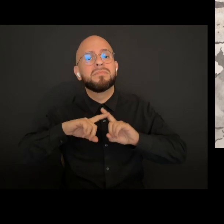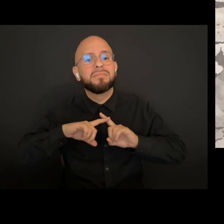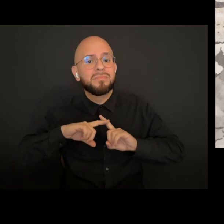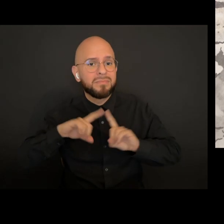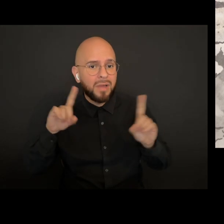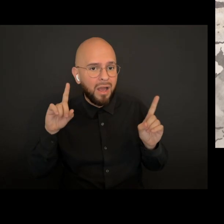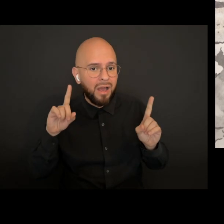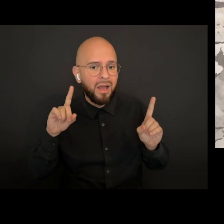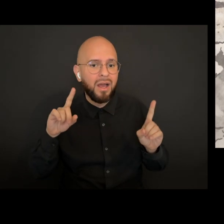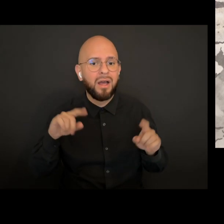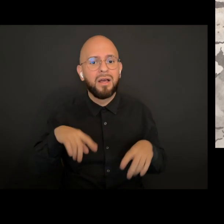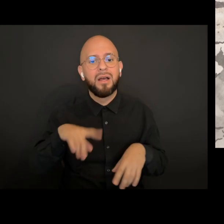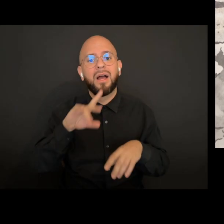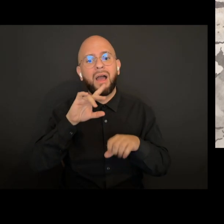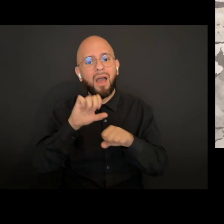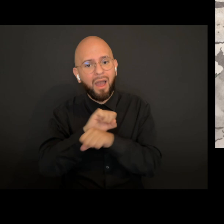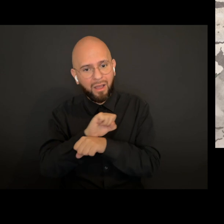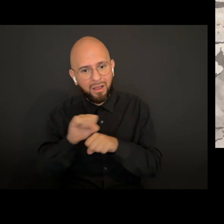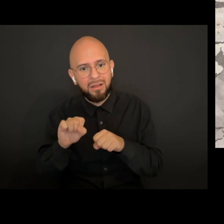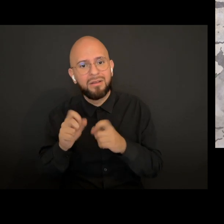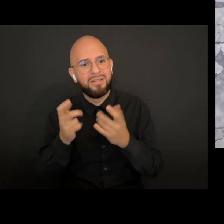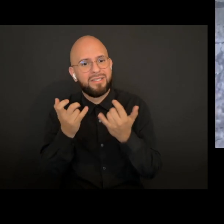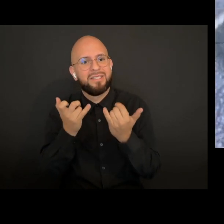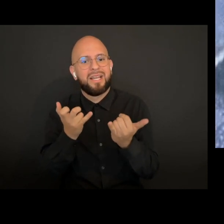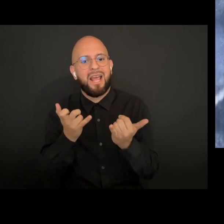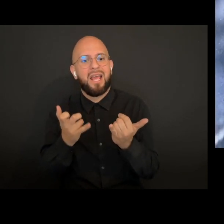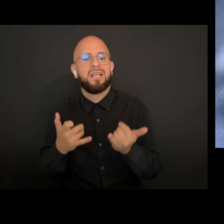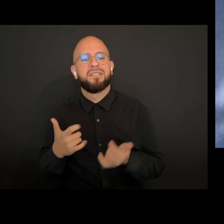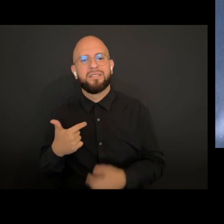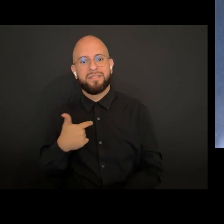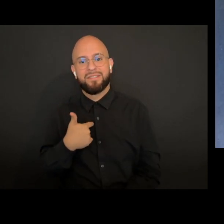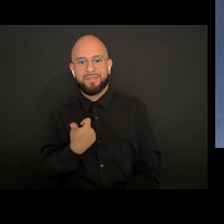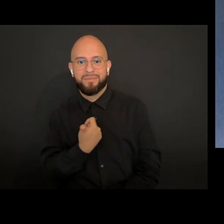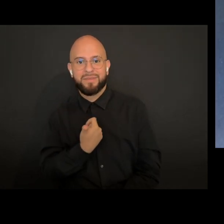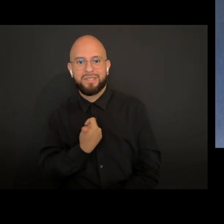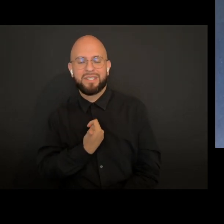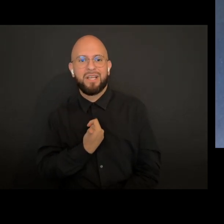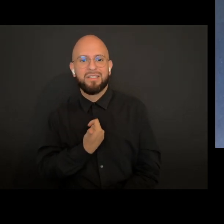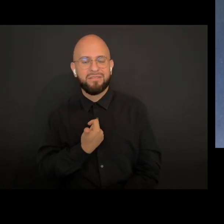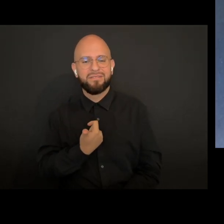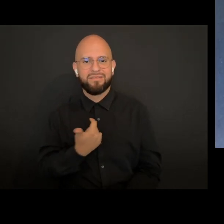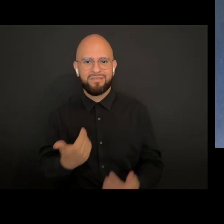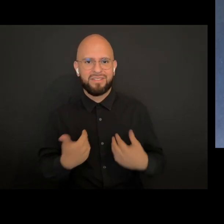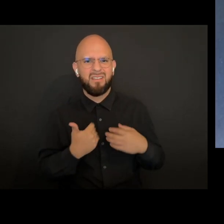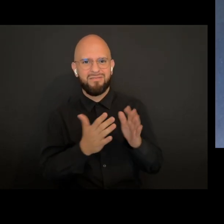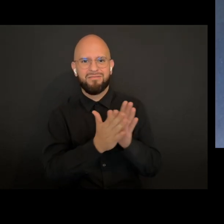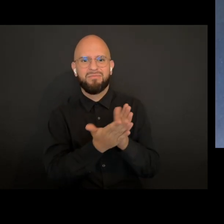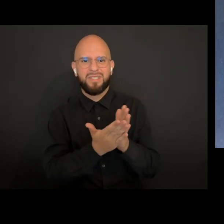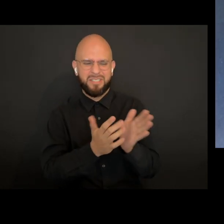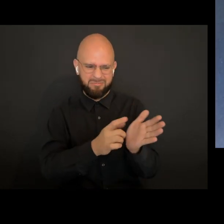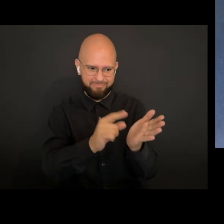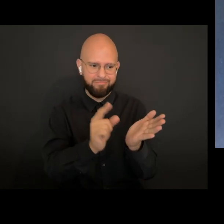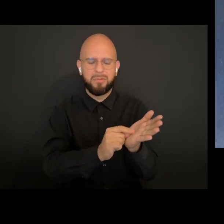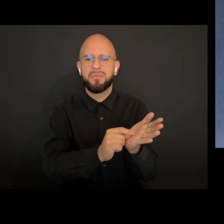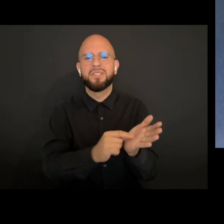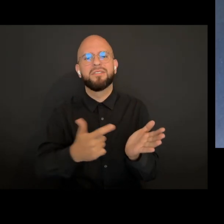However, actually, I'm now a